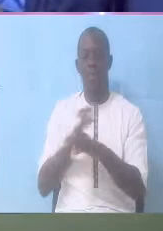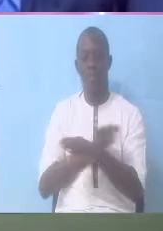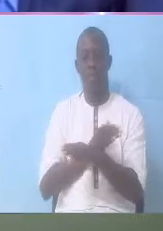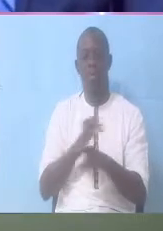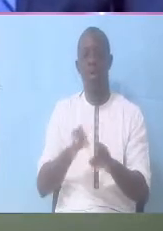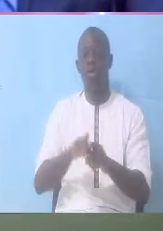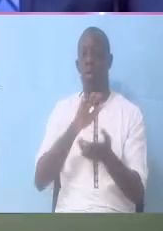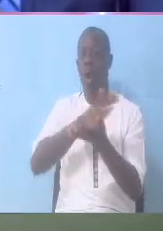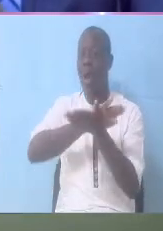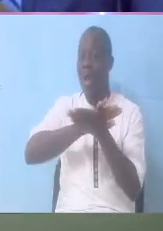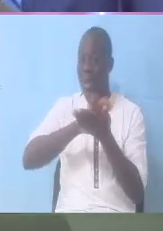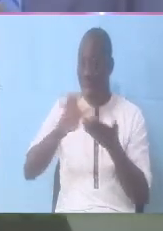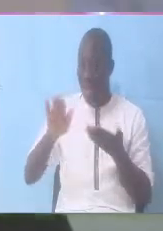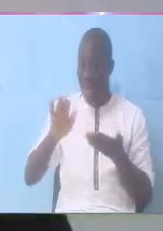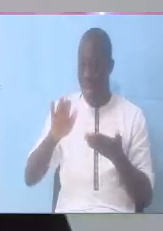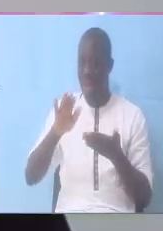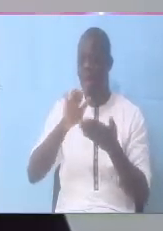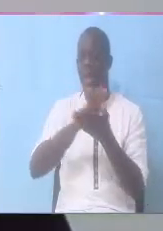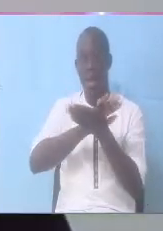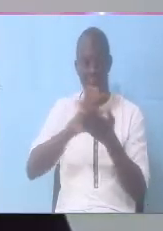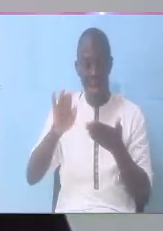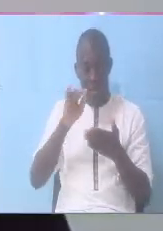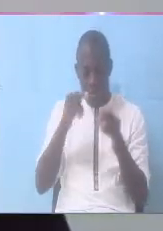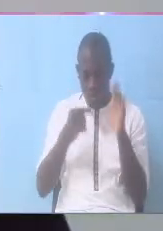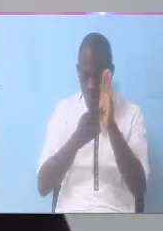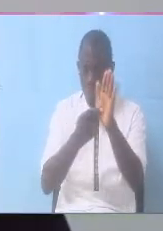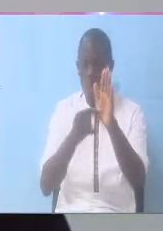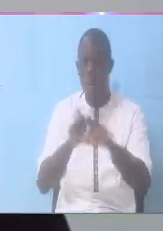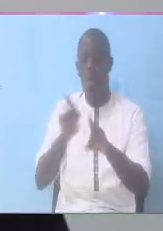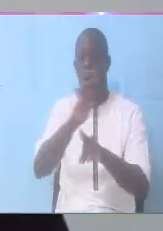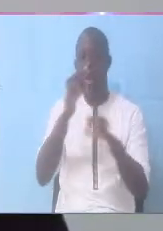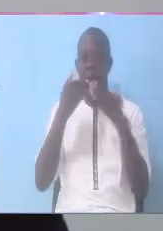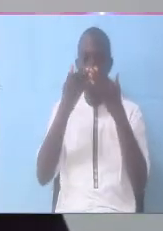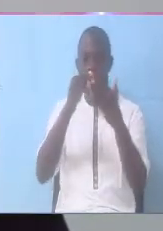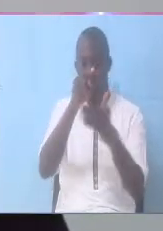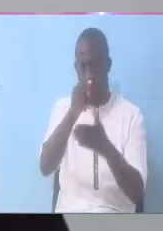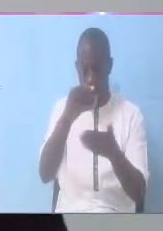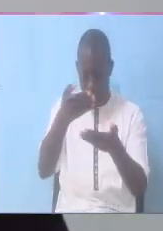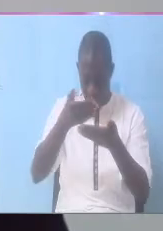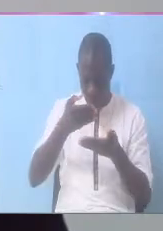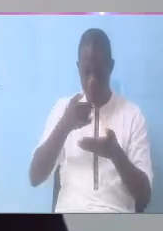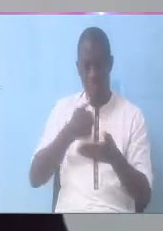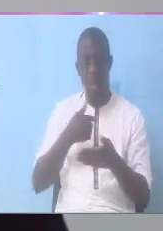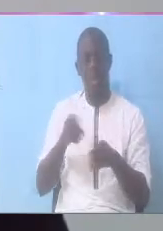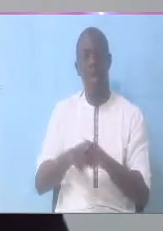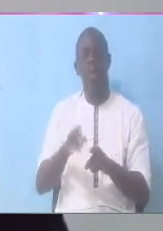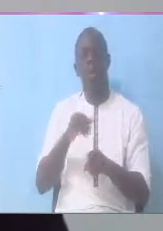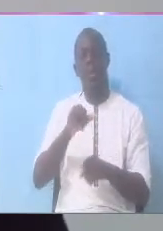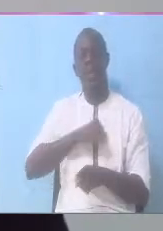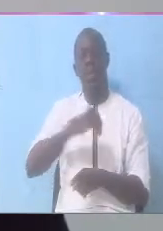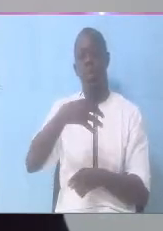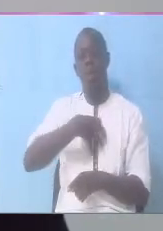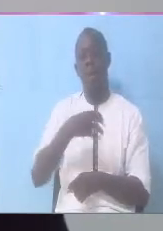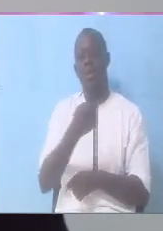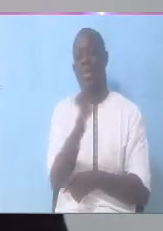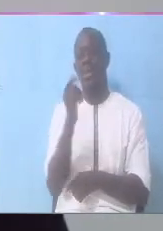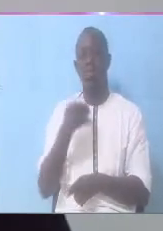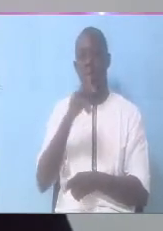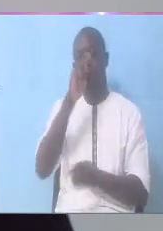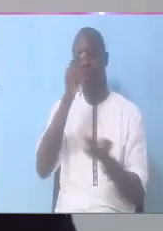So clearly, clearly, what the information you gave me was that he wanted these people dead